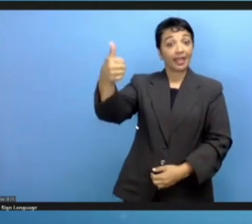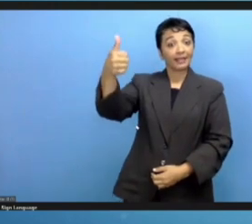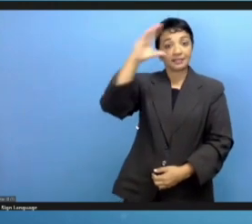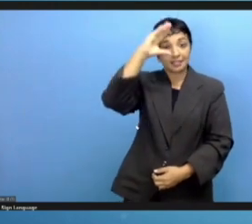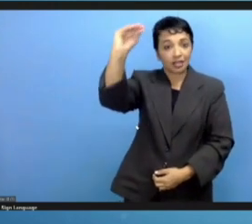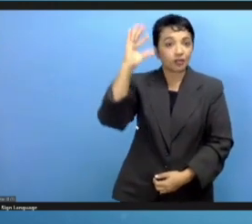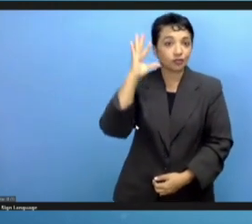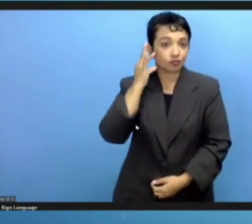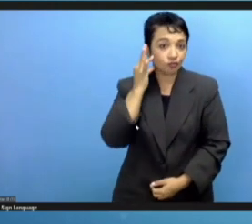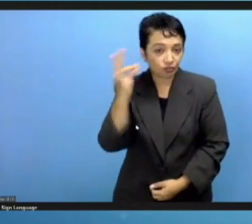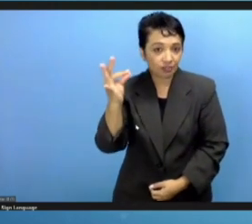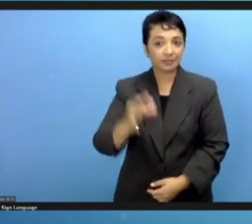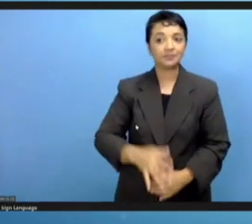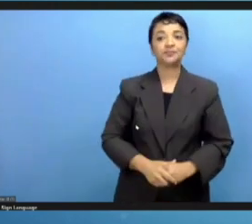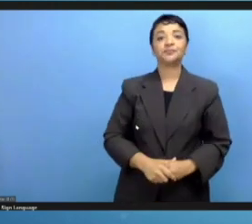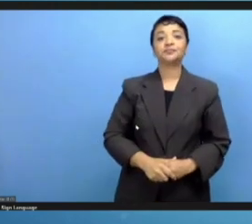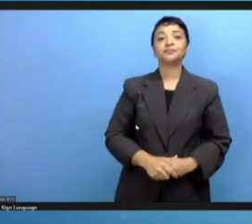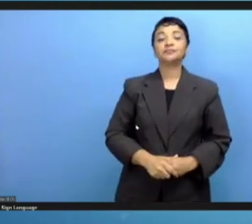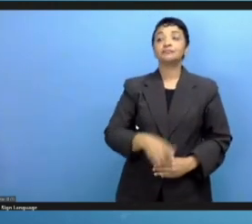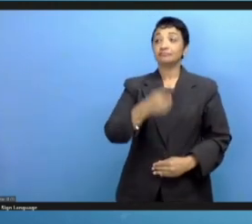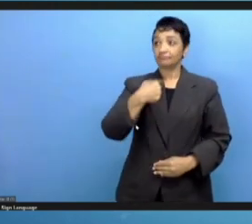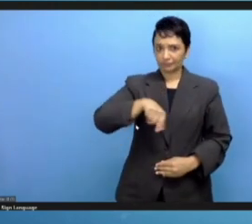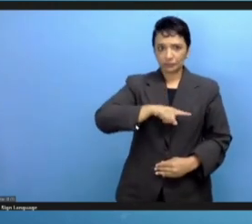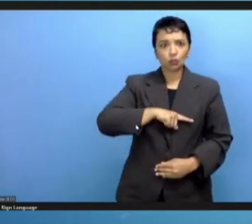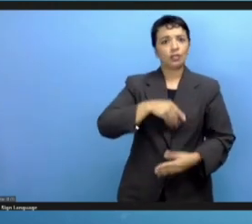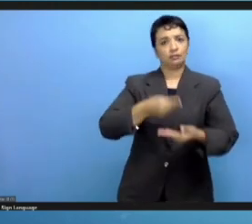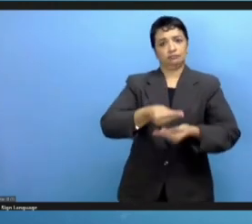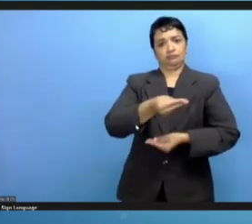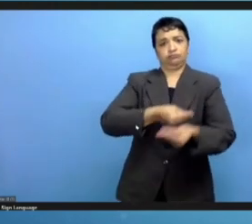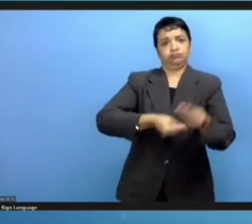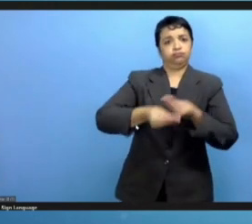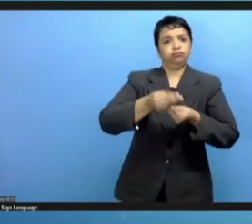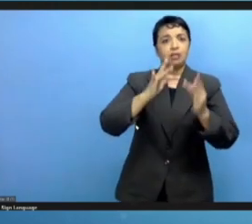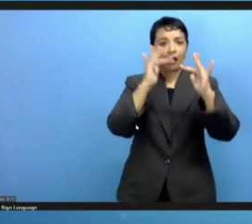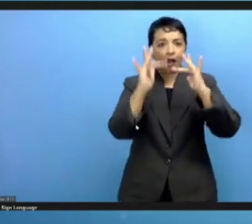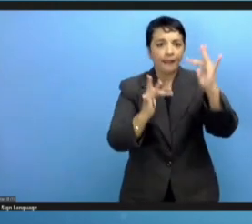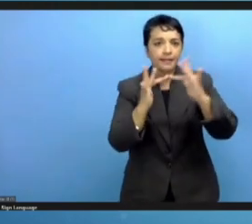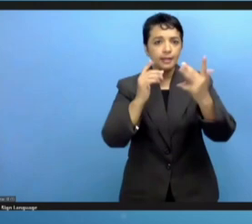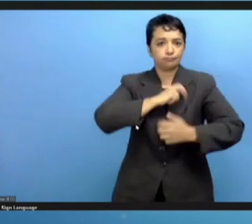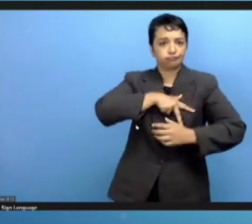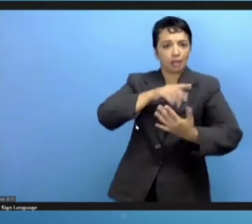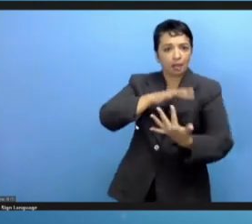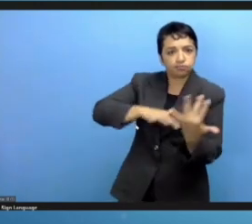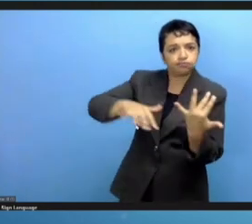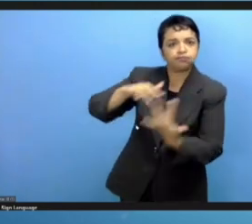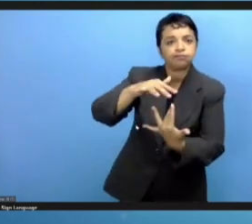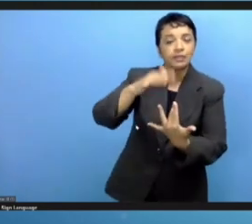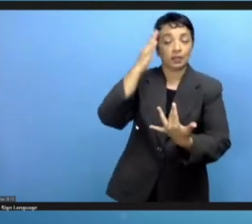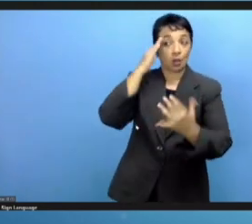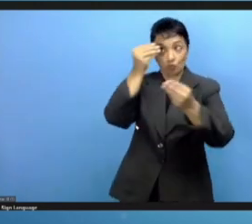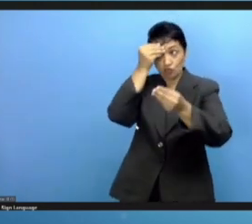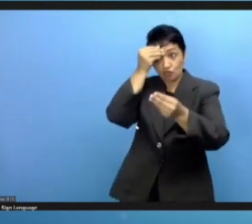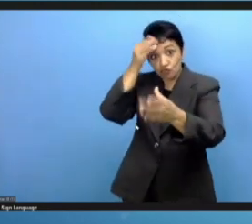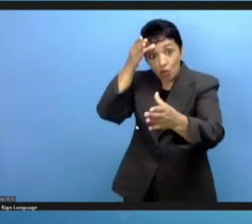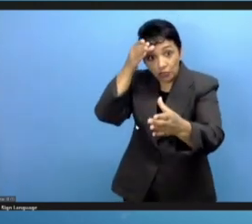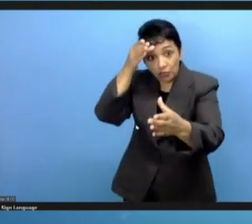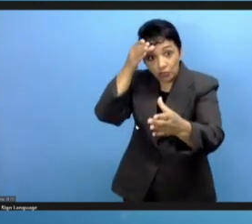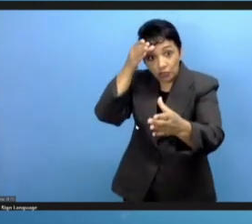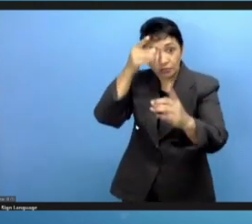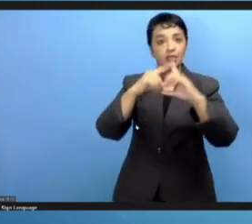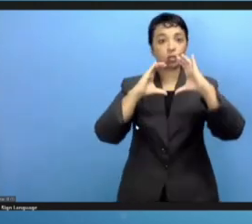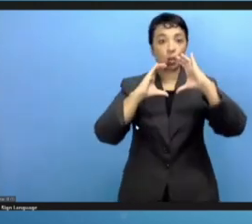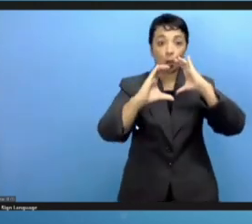contribution to social development is immense. The democratization of knowledge and communication, access to